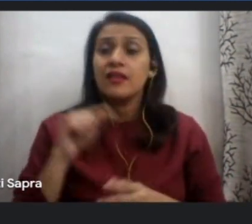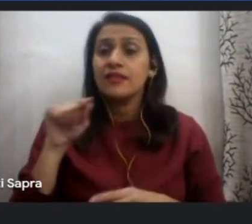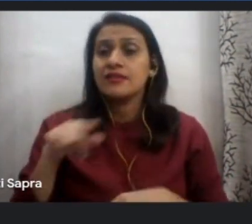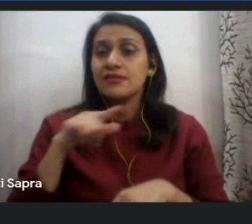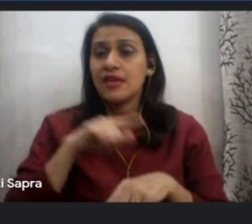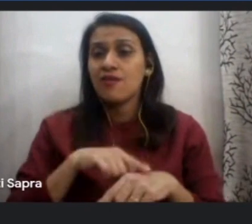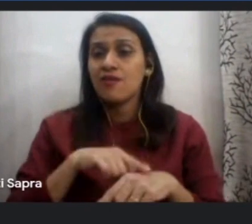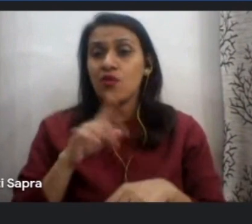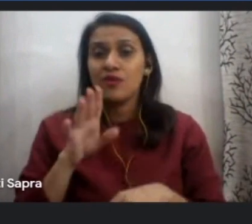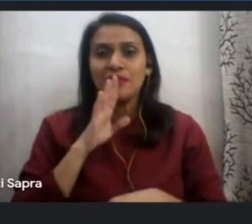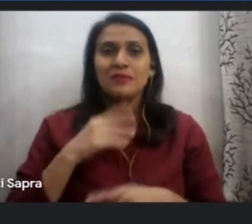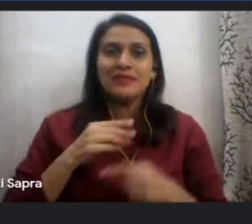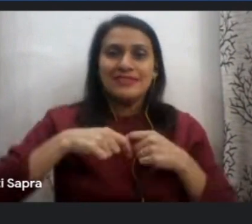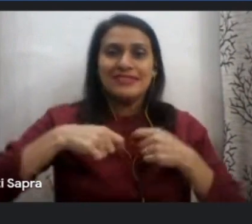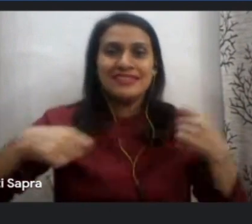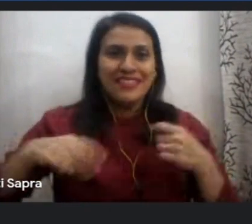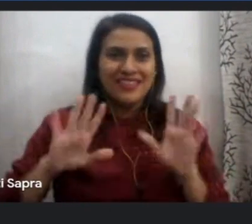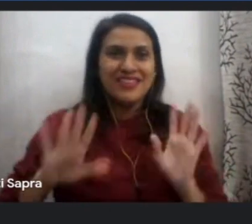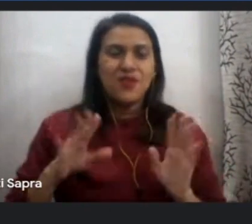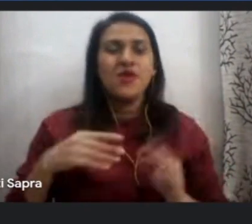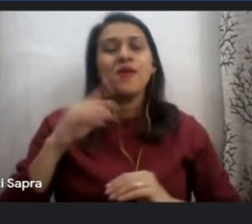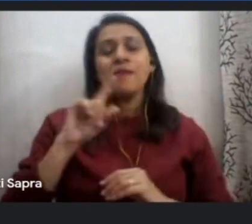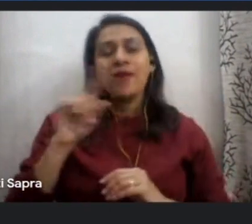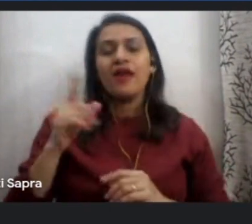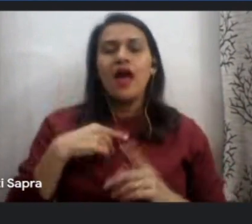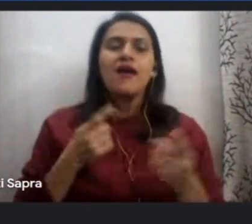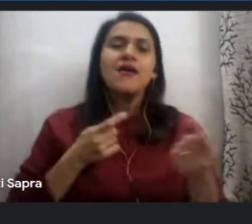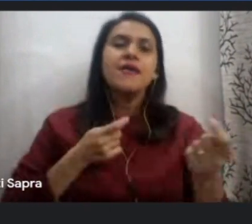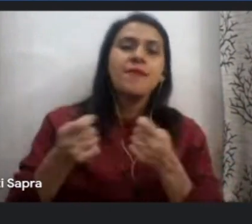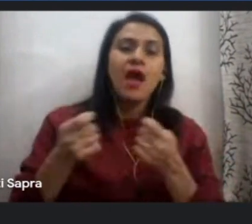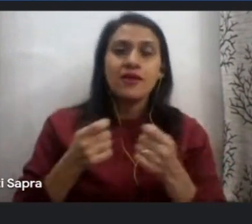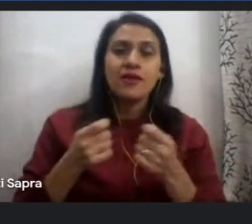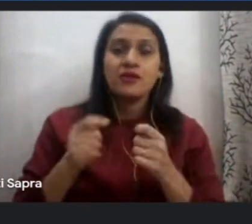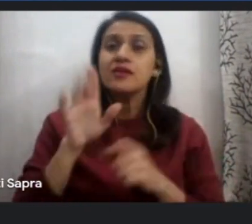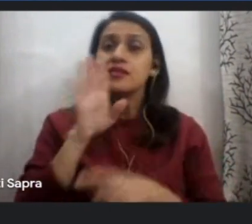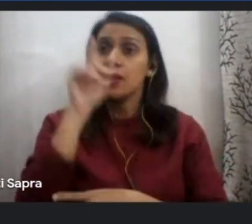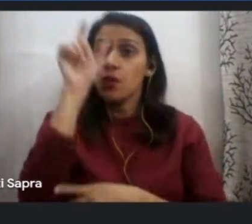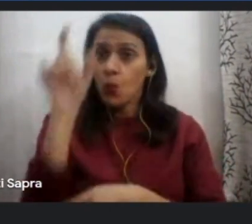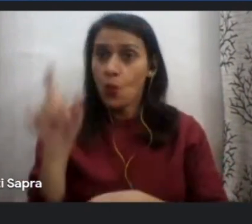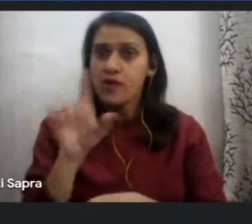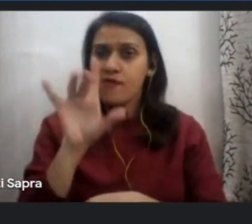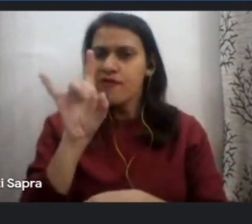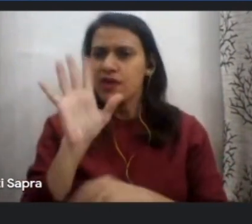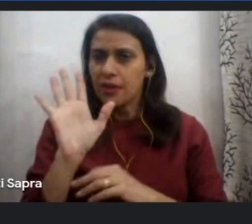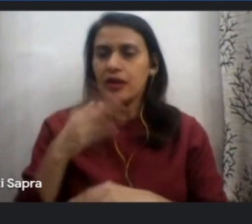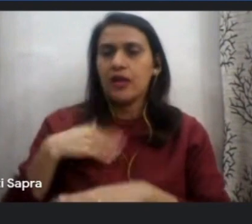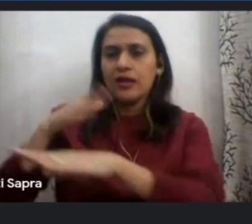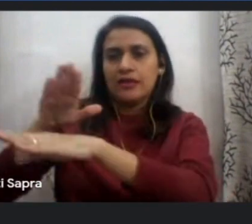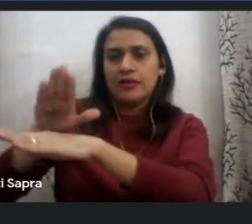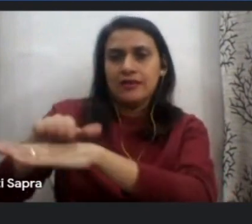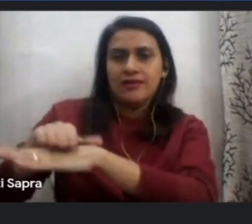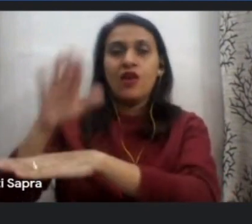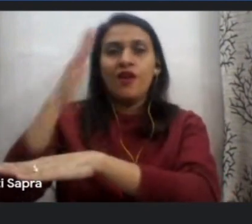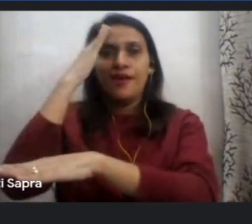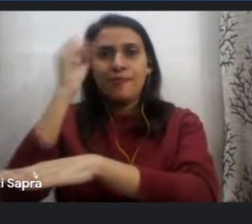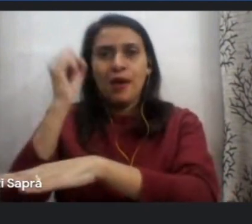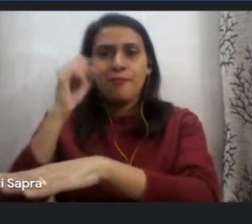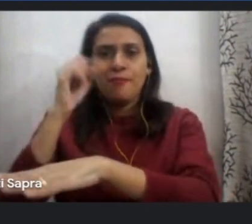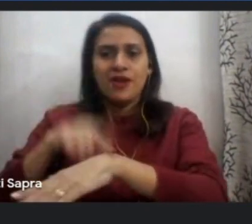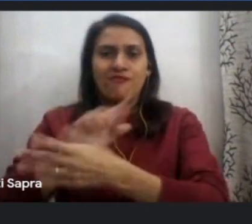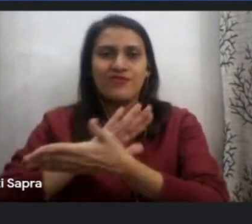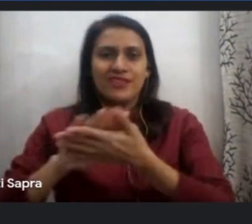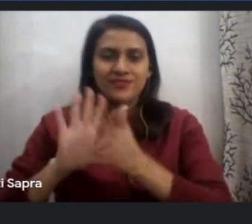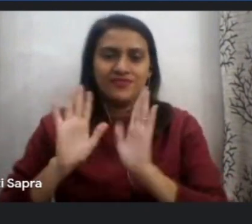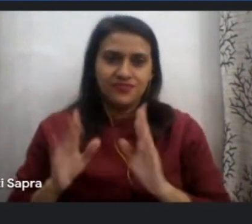By the end of 15 minutes, I will remind you so that you can wrap your talk up. So We will have the